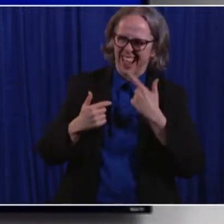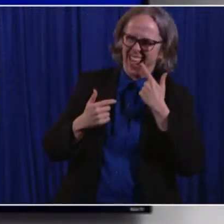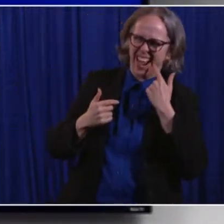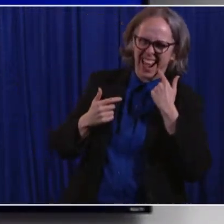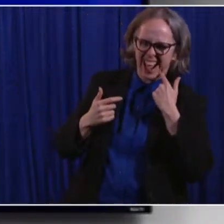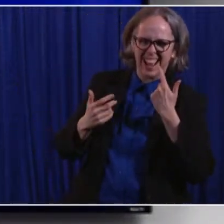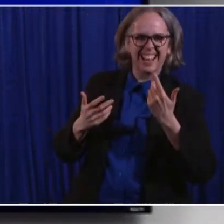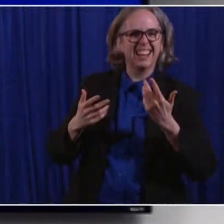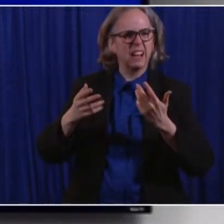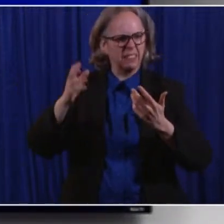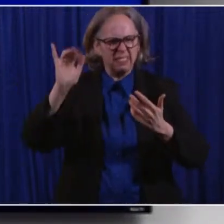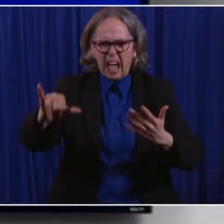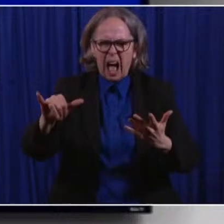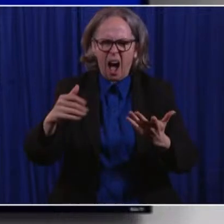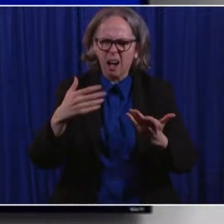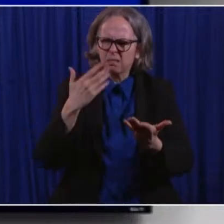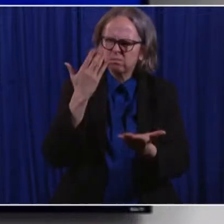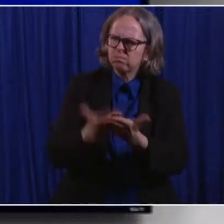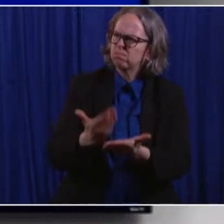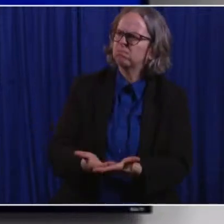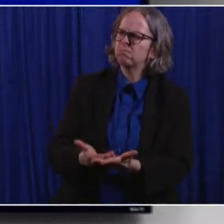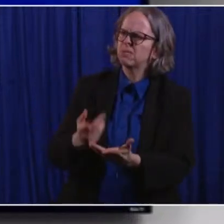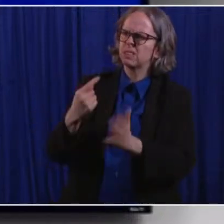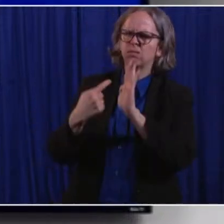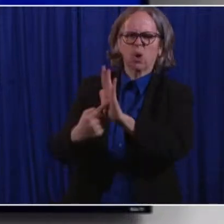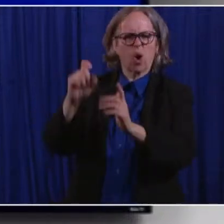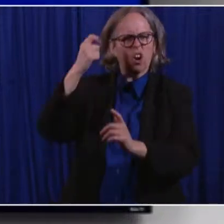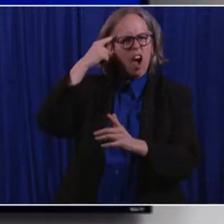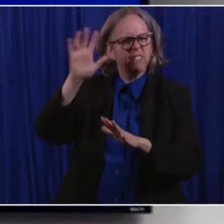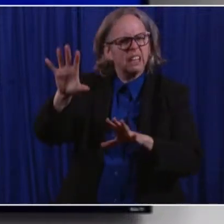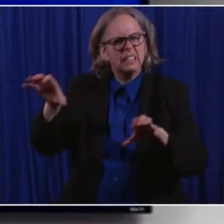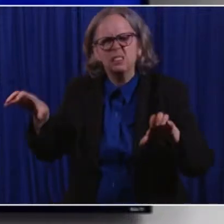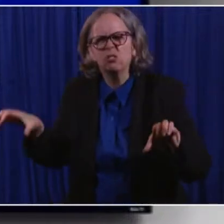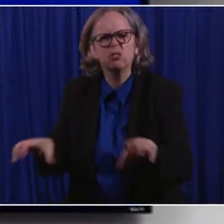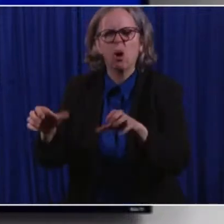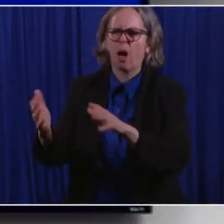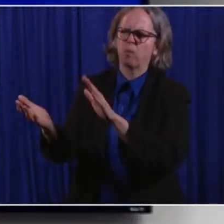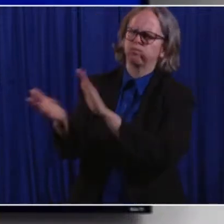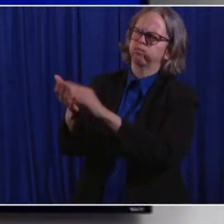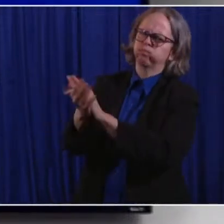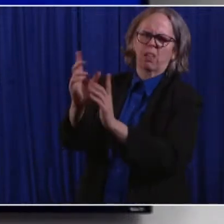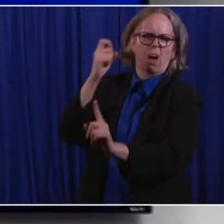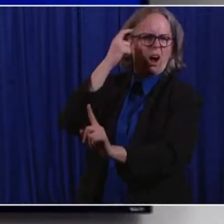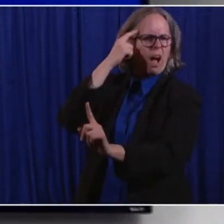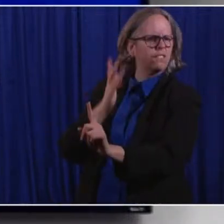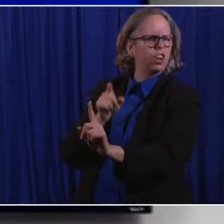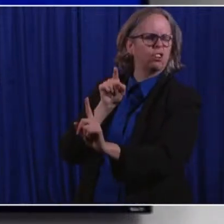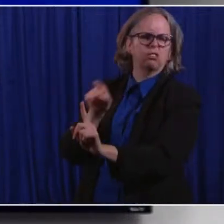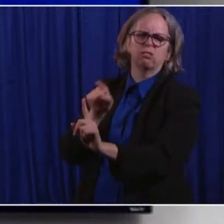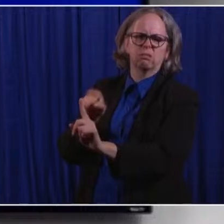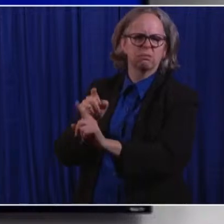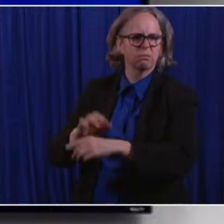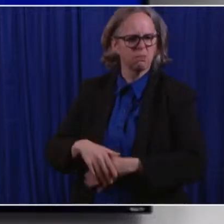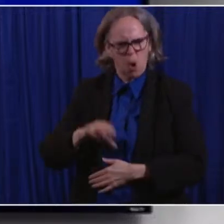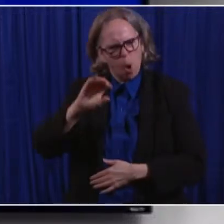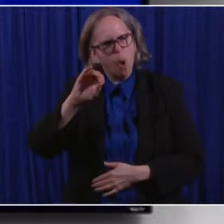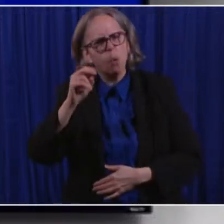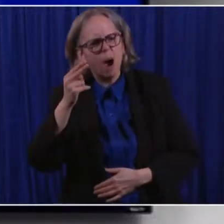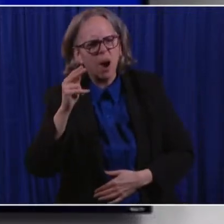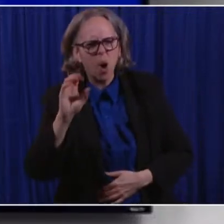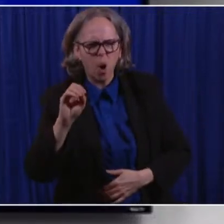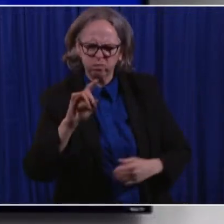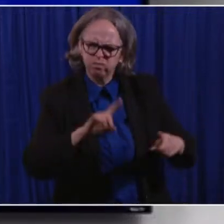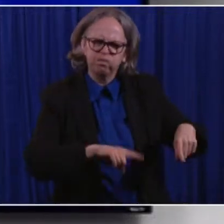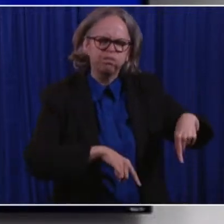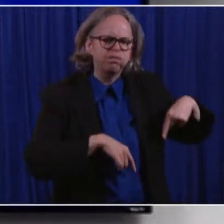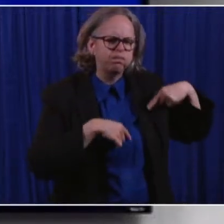know? So the fact that Ohio's response has been what Ohio's response has been is because of your foresight, your